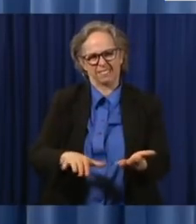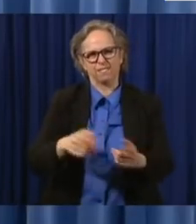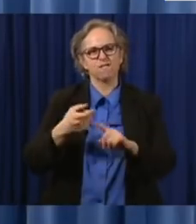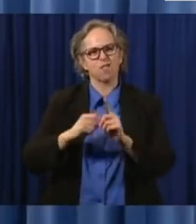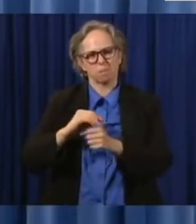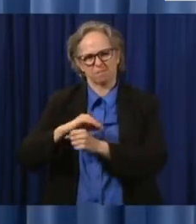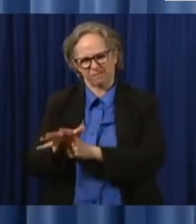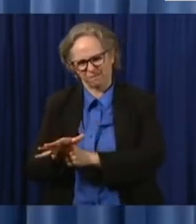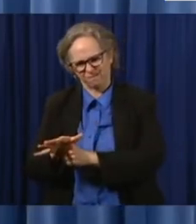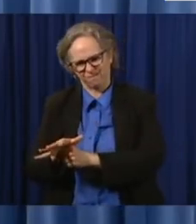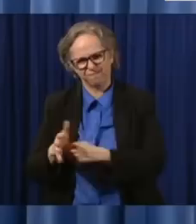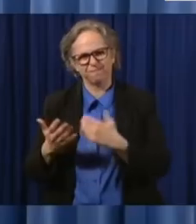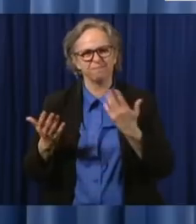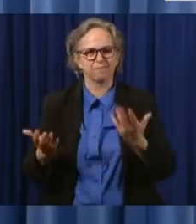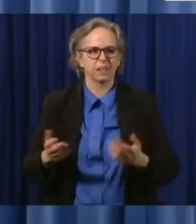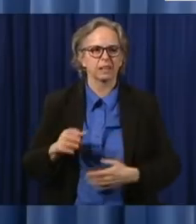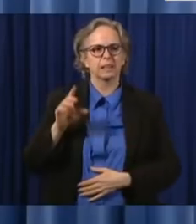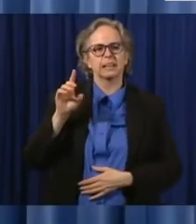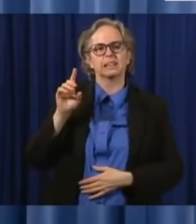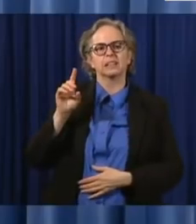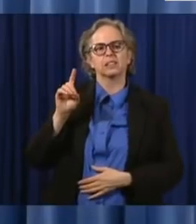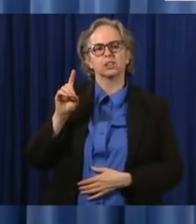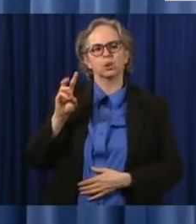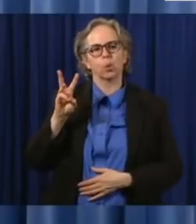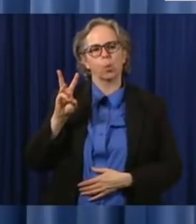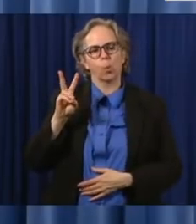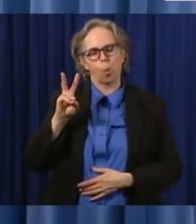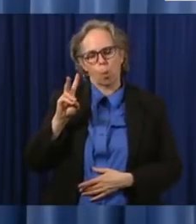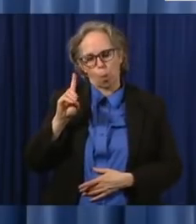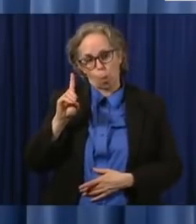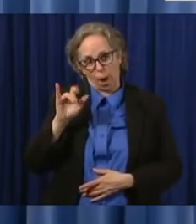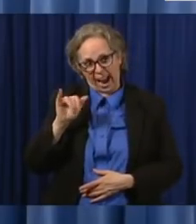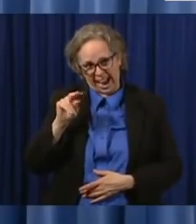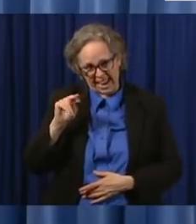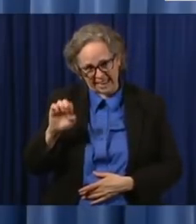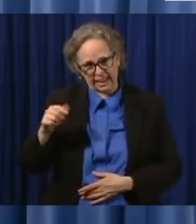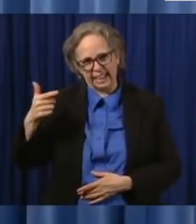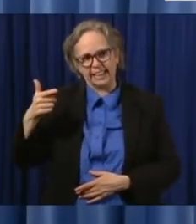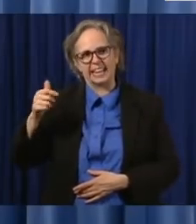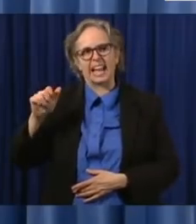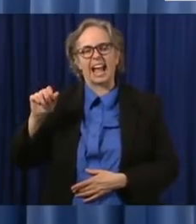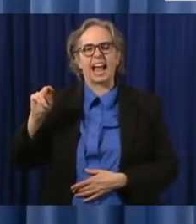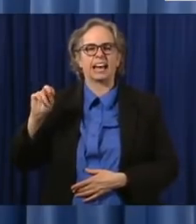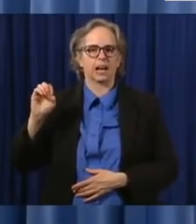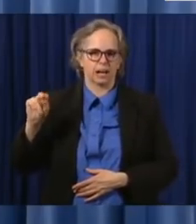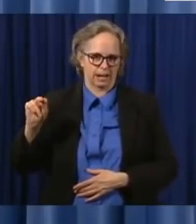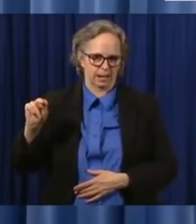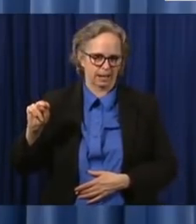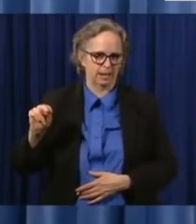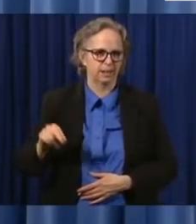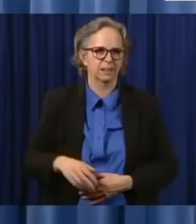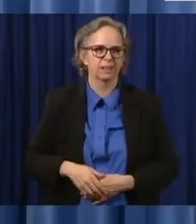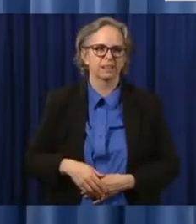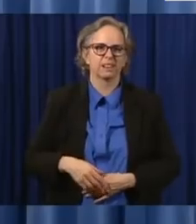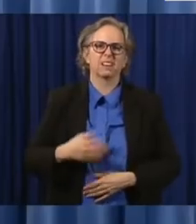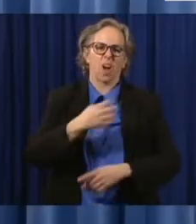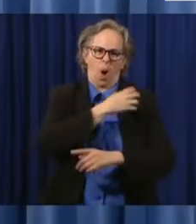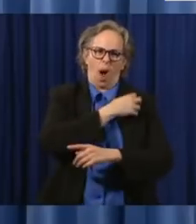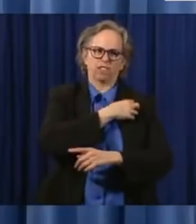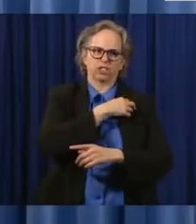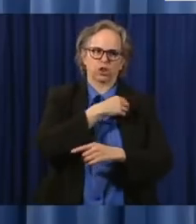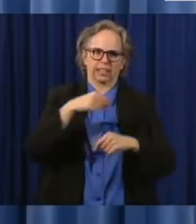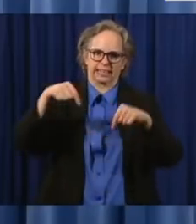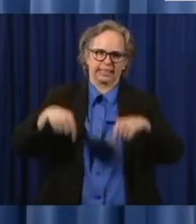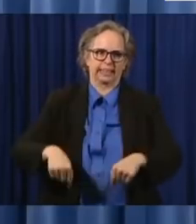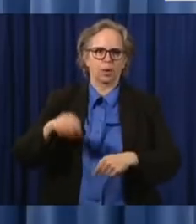DeWine Pete Gannon, 58, had been a corrections officer at the Correction Reception Center in Orient since July